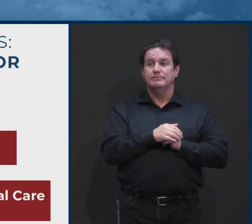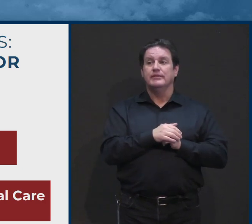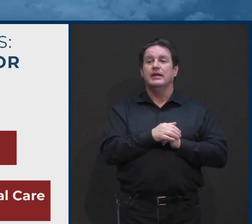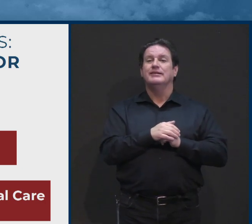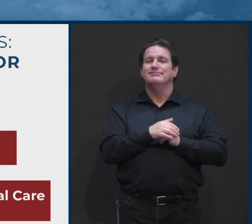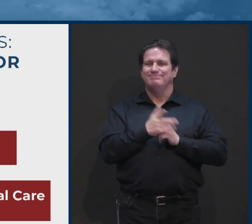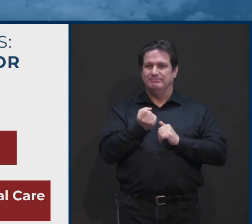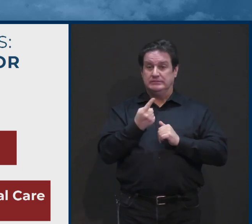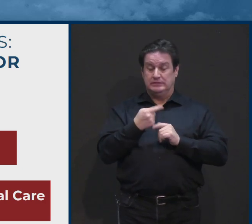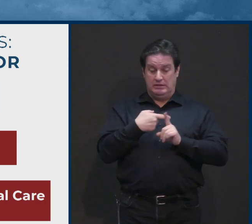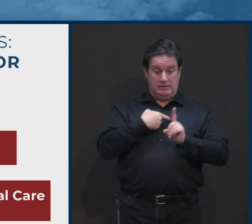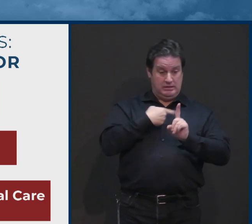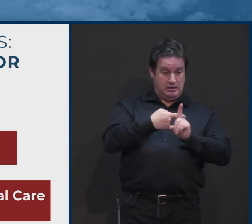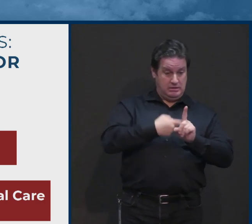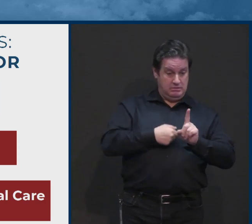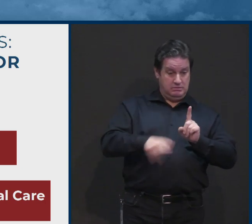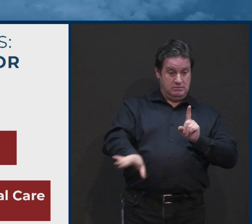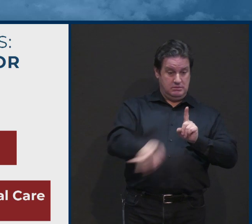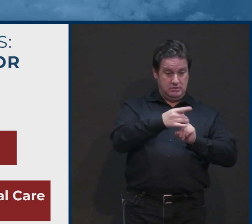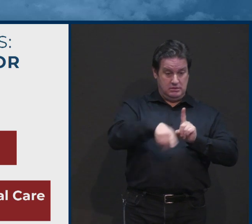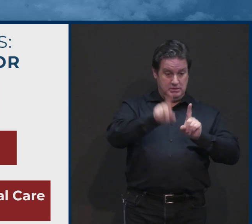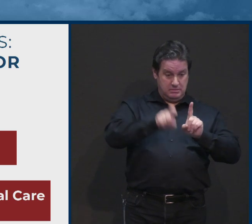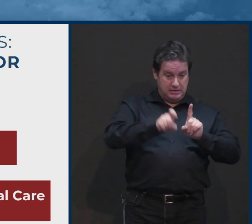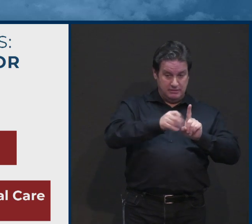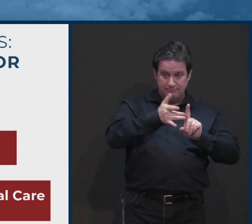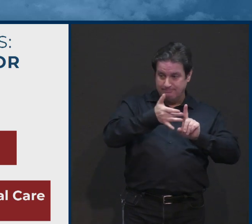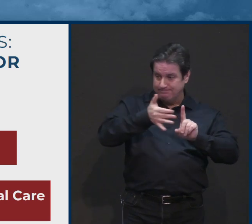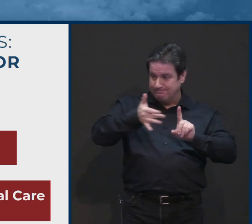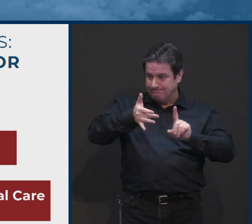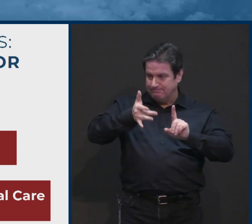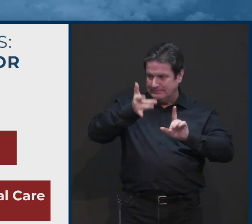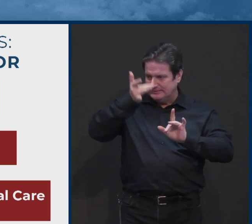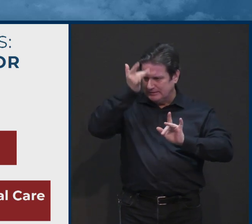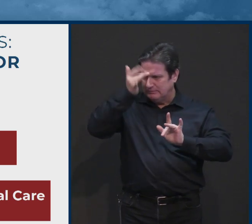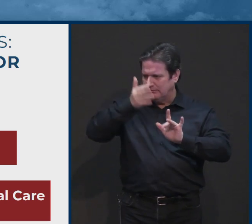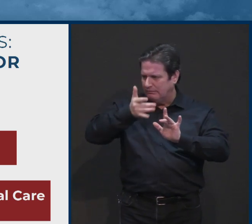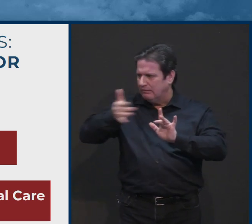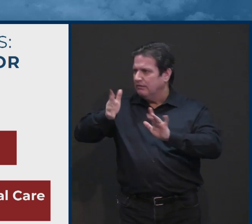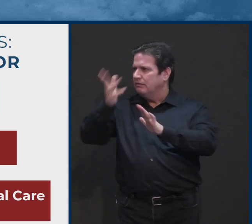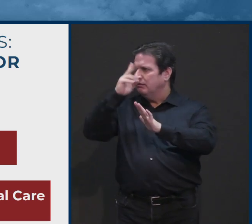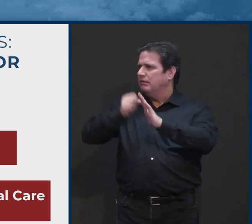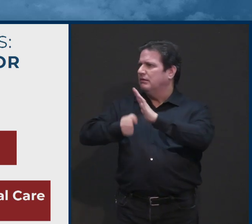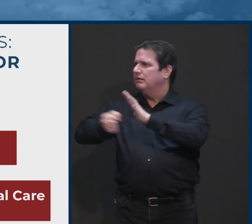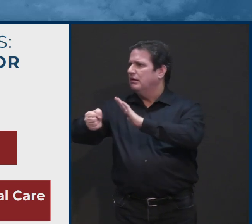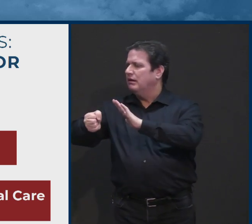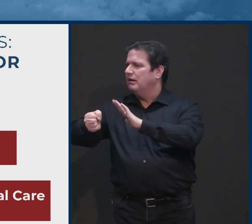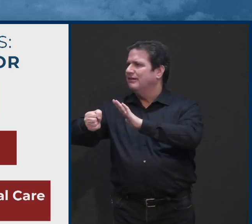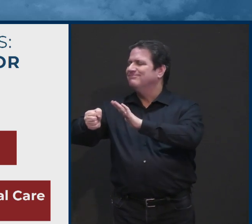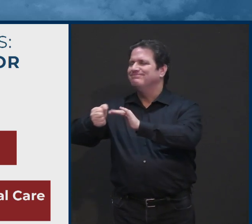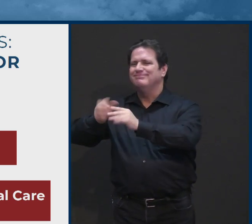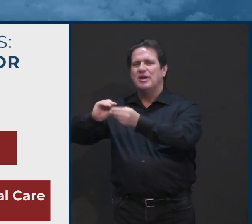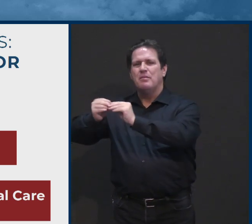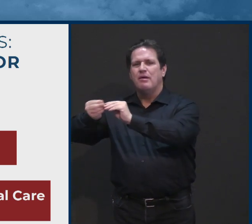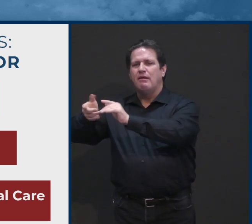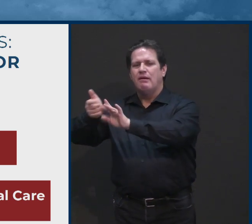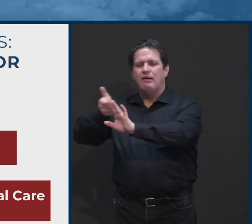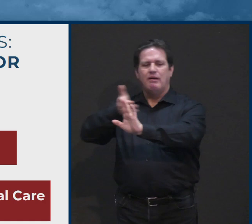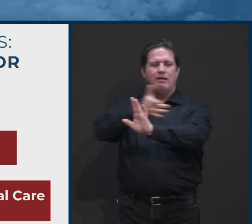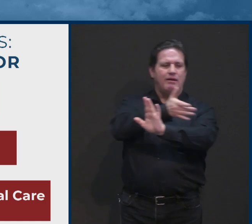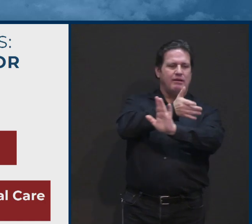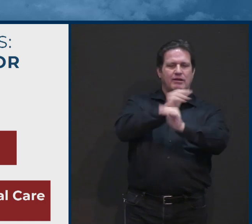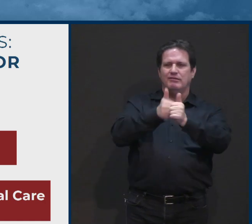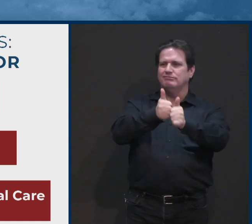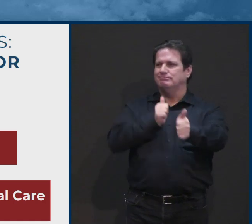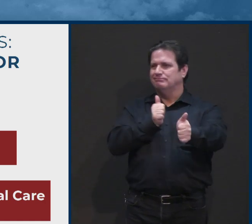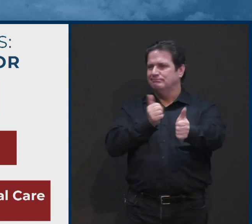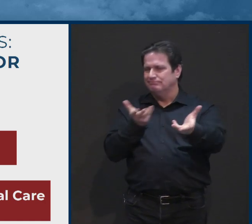lagging indicator. So people get infected, then they get sick. Those infections show up in higher case